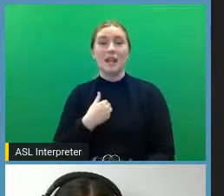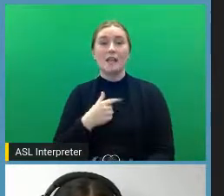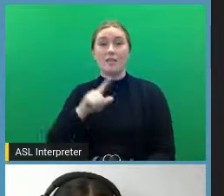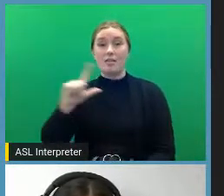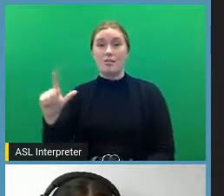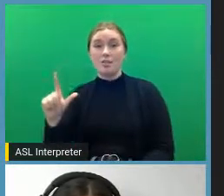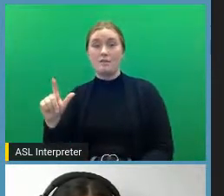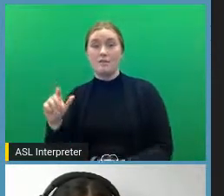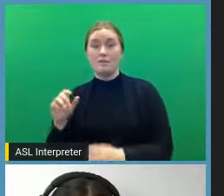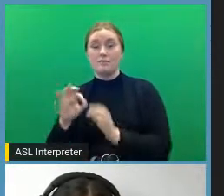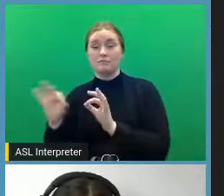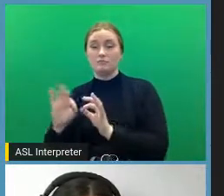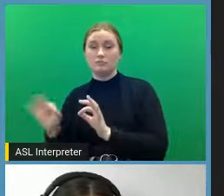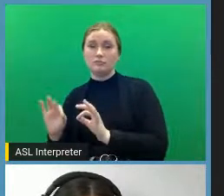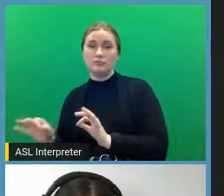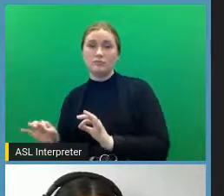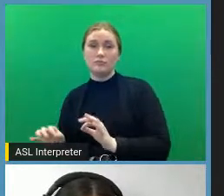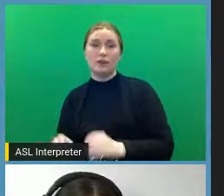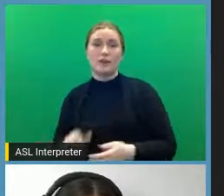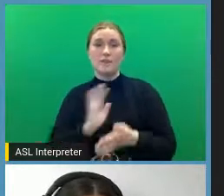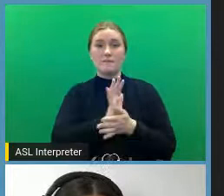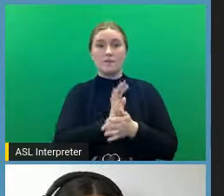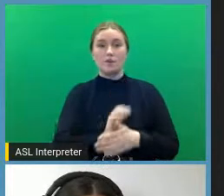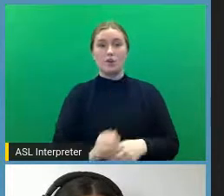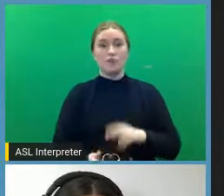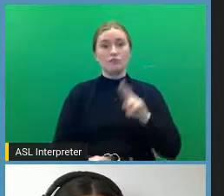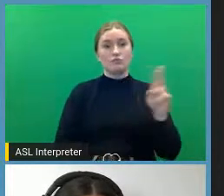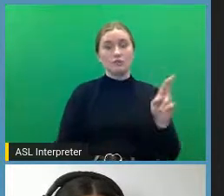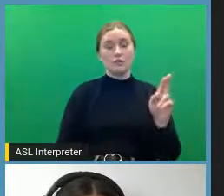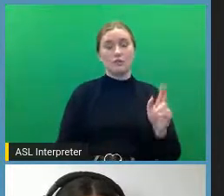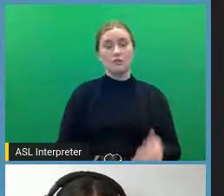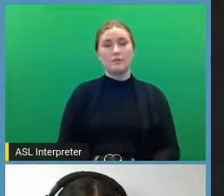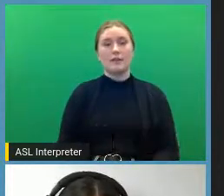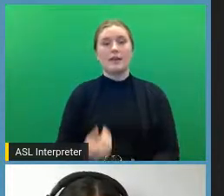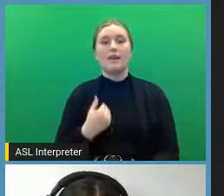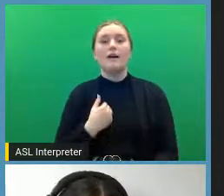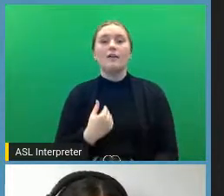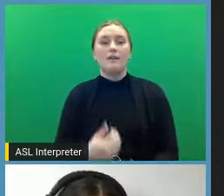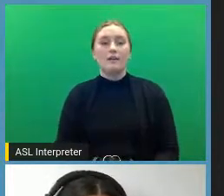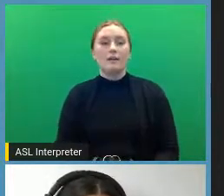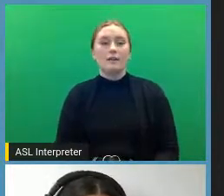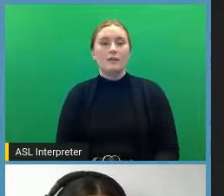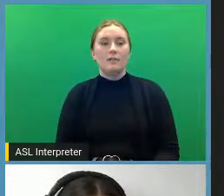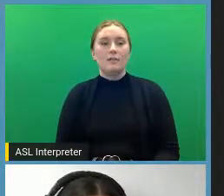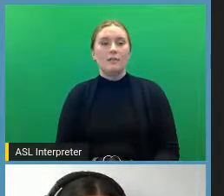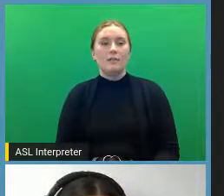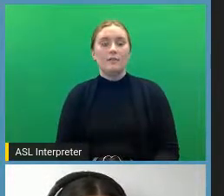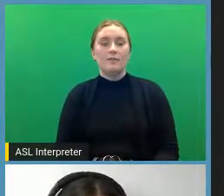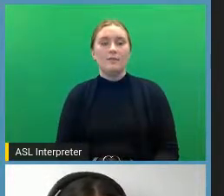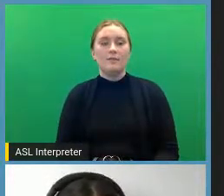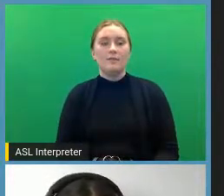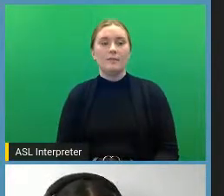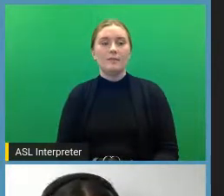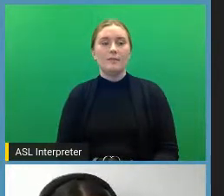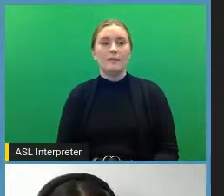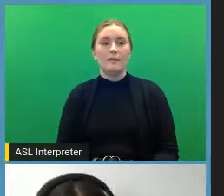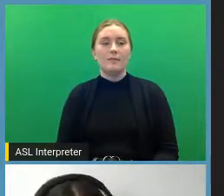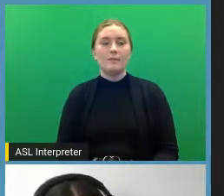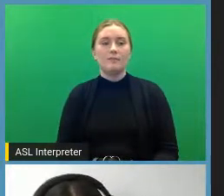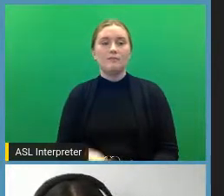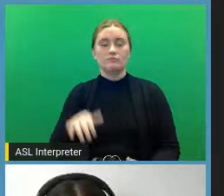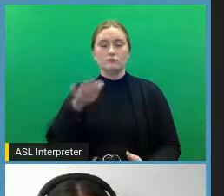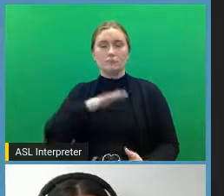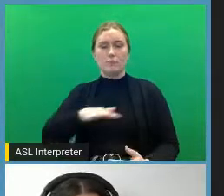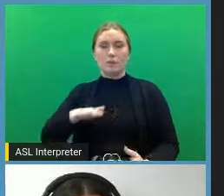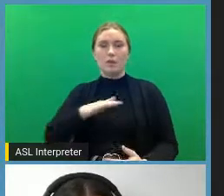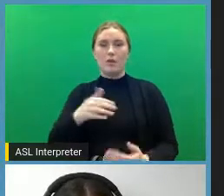the right, which has playback and a checkbox that says pause while typing. This is a beautiful tool. And then below all of